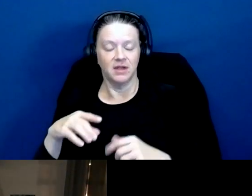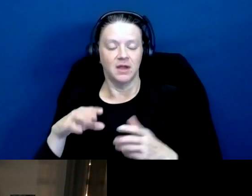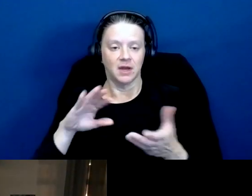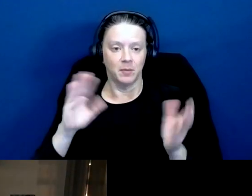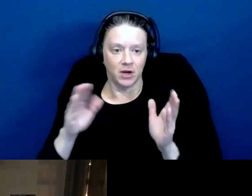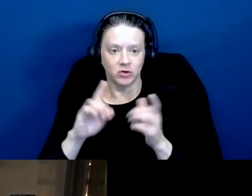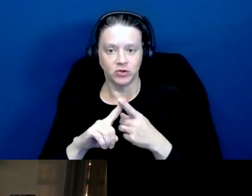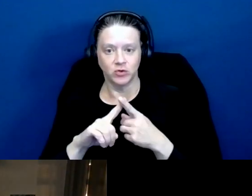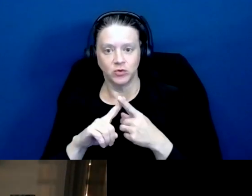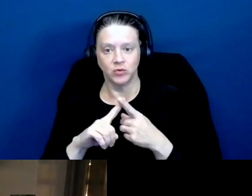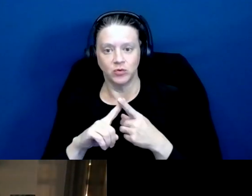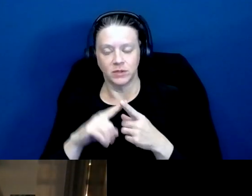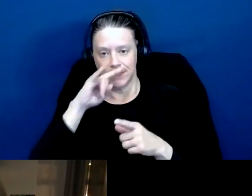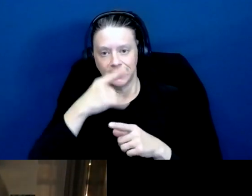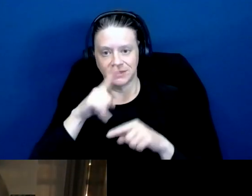school.